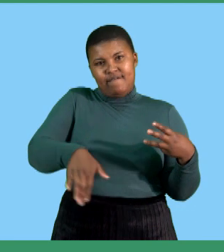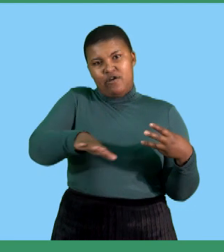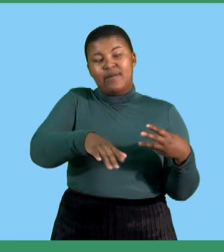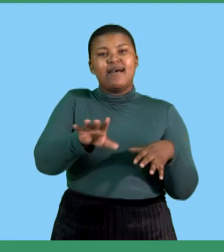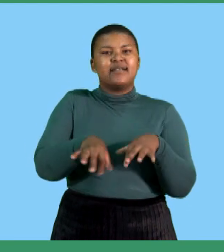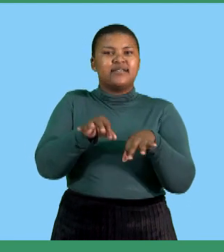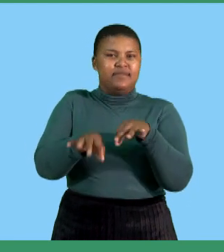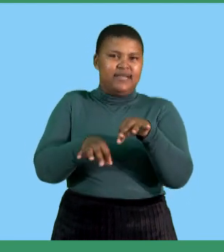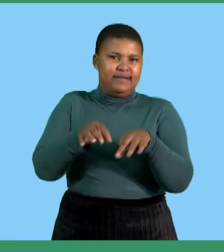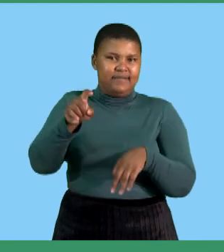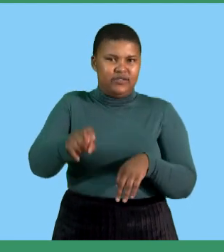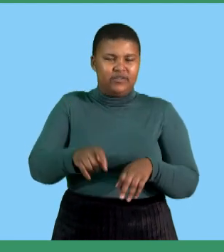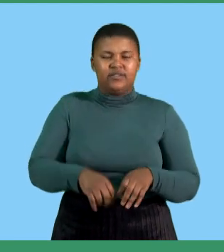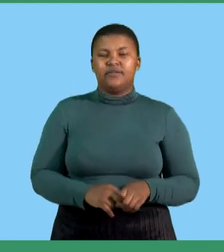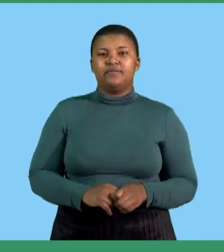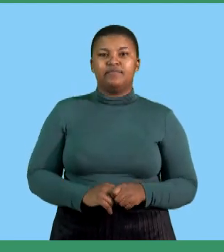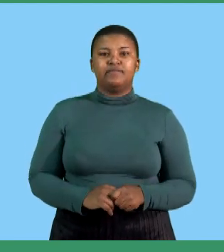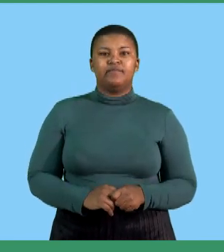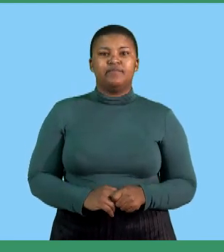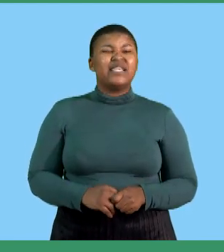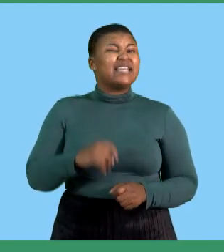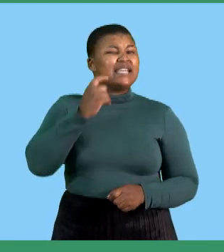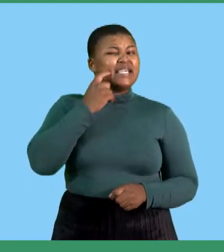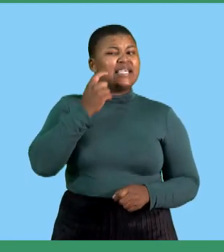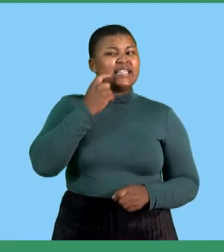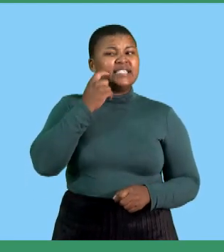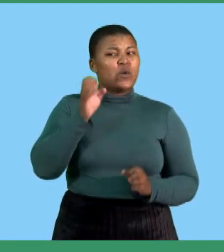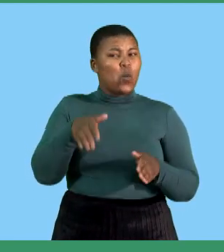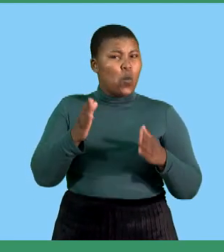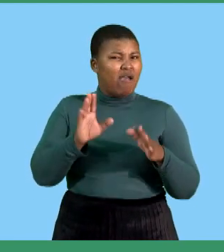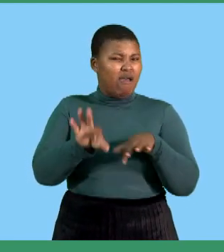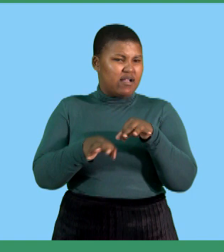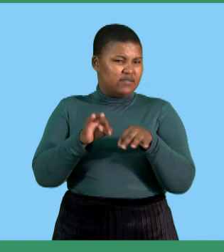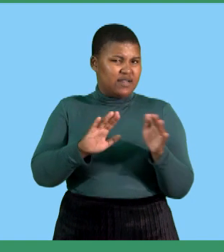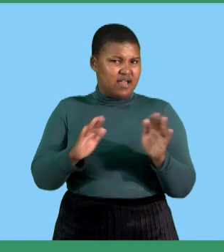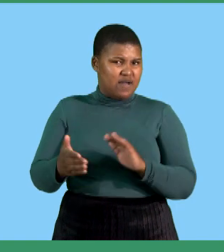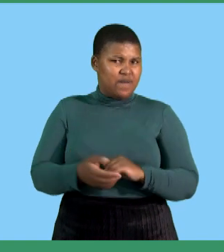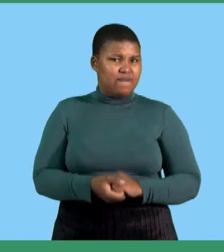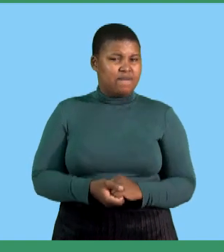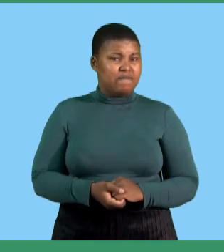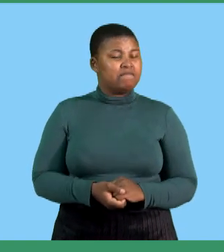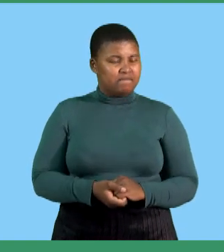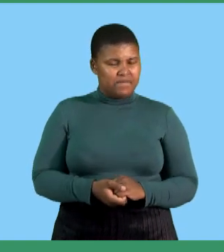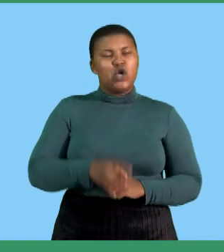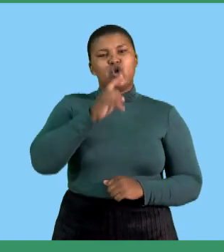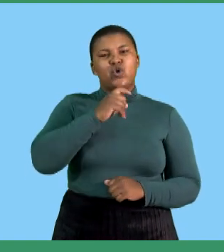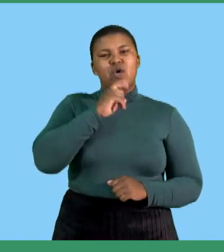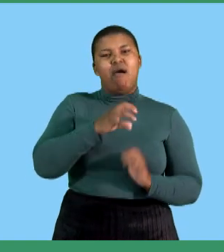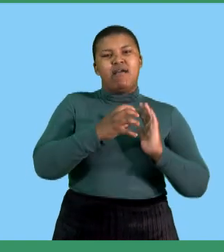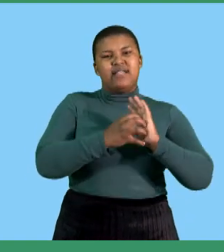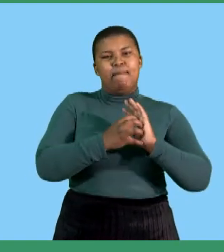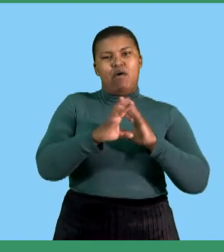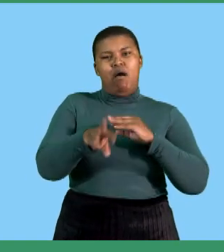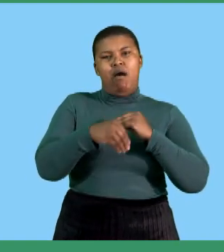macro environment. So the easiest way to discuss this relationship will be to use an